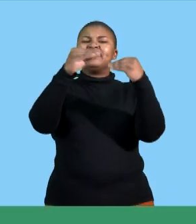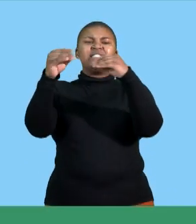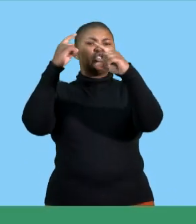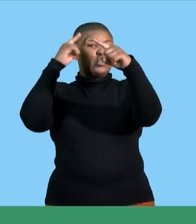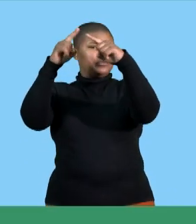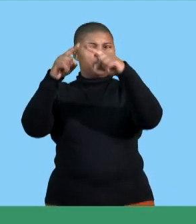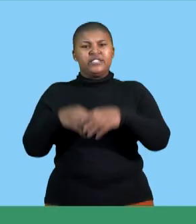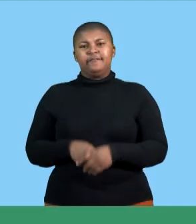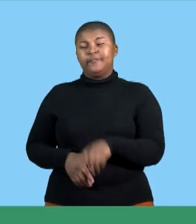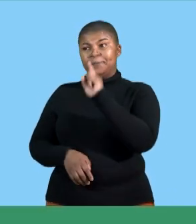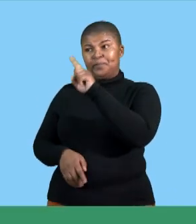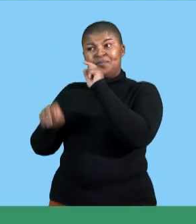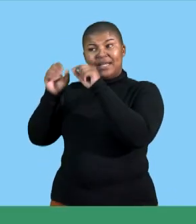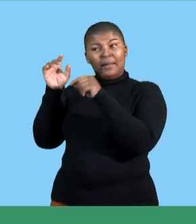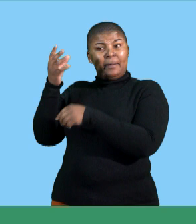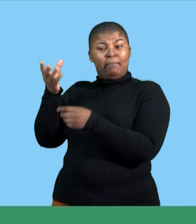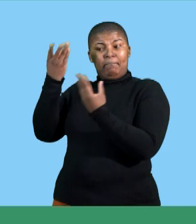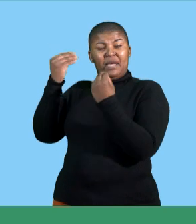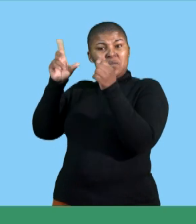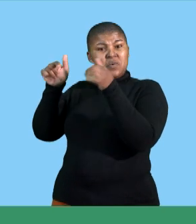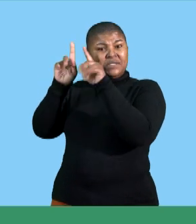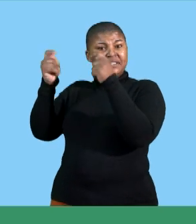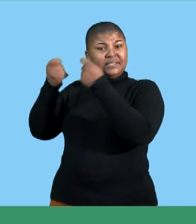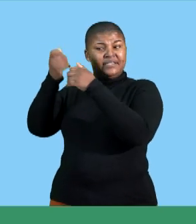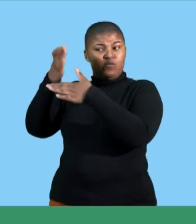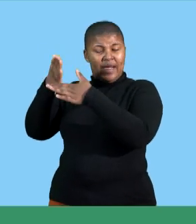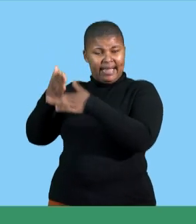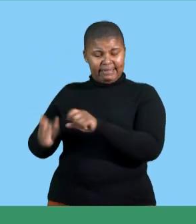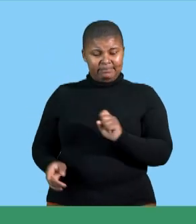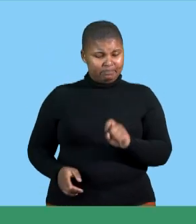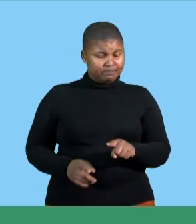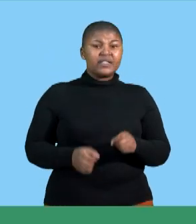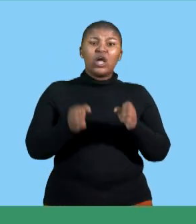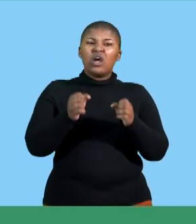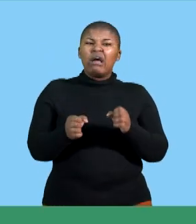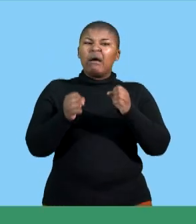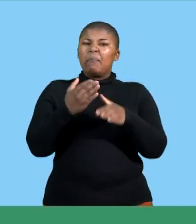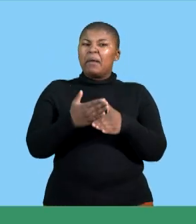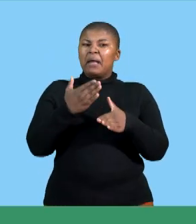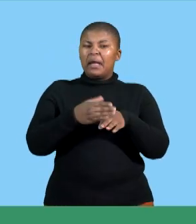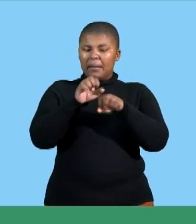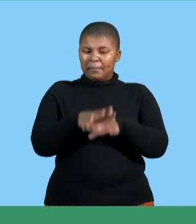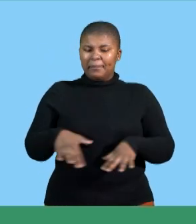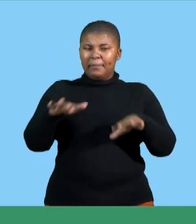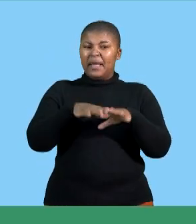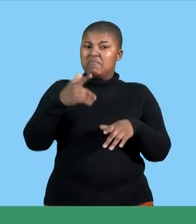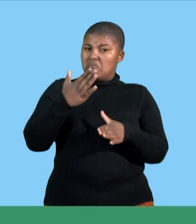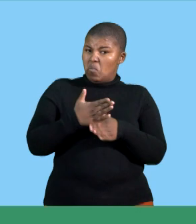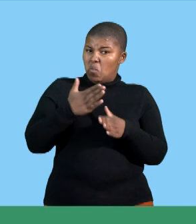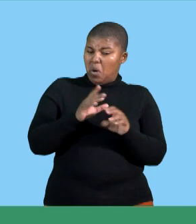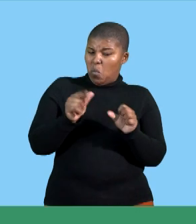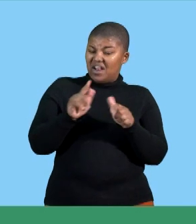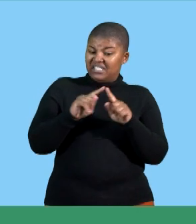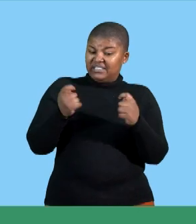by the benefits of teamwork, followed by ways to create an environment that enables teams to work effectively.